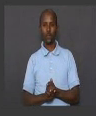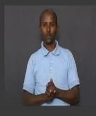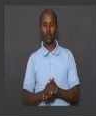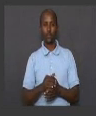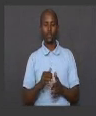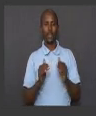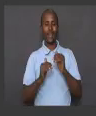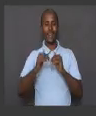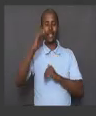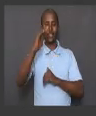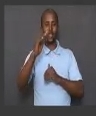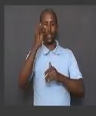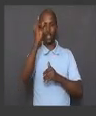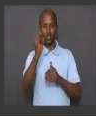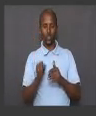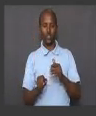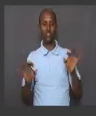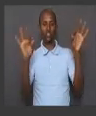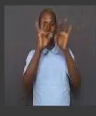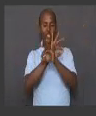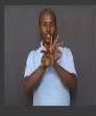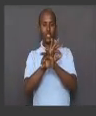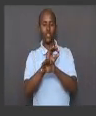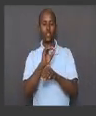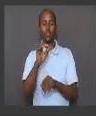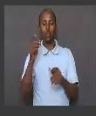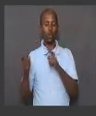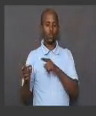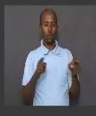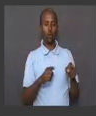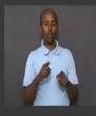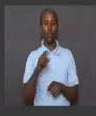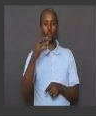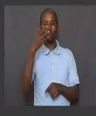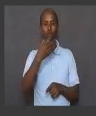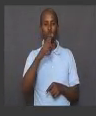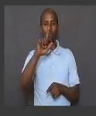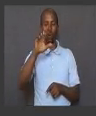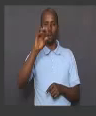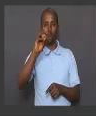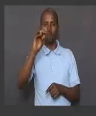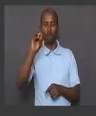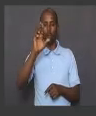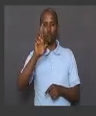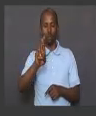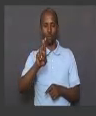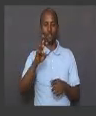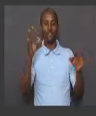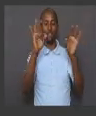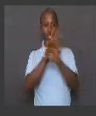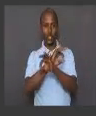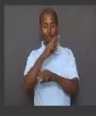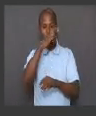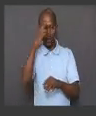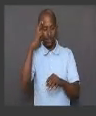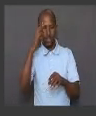A greatest integer function is also called a floor function